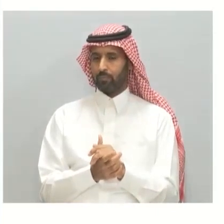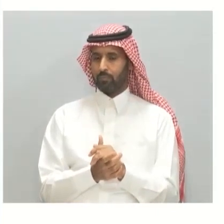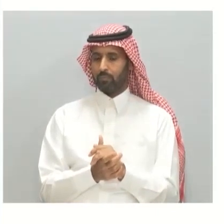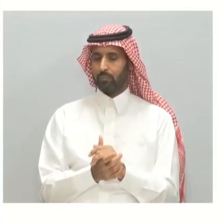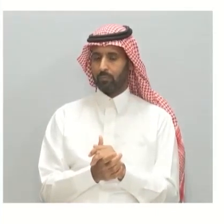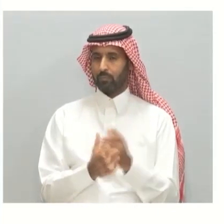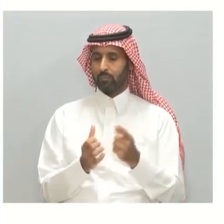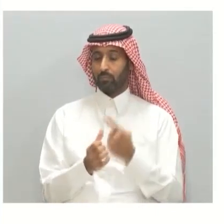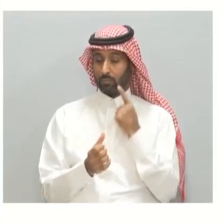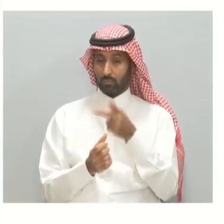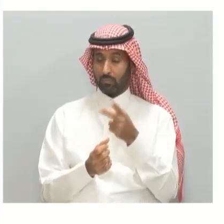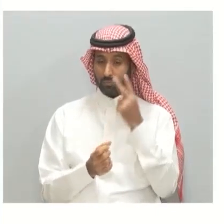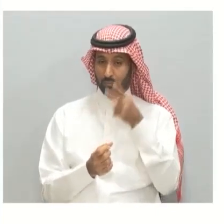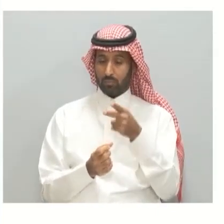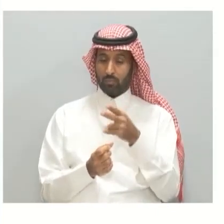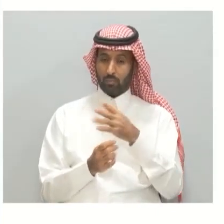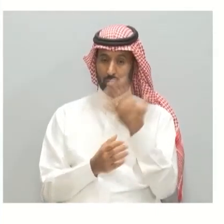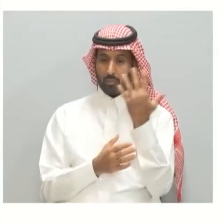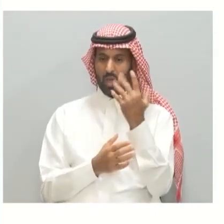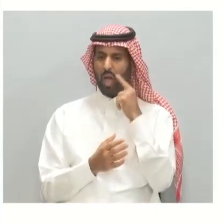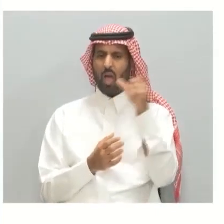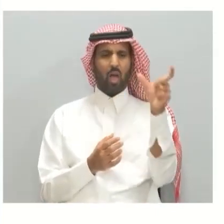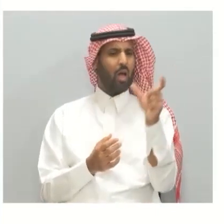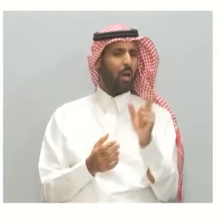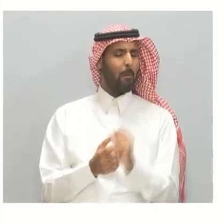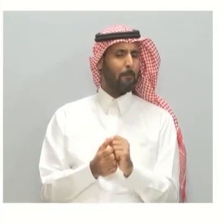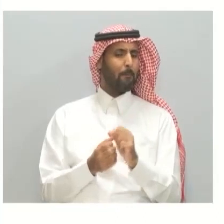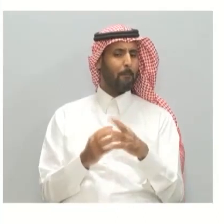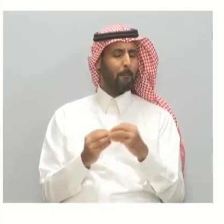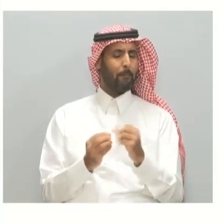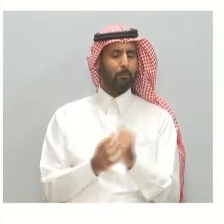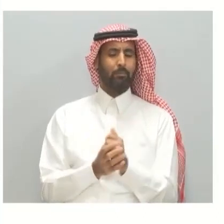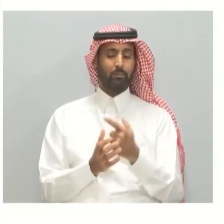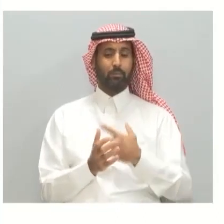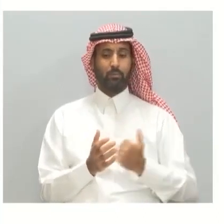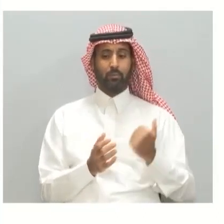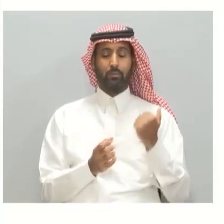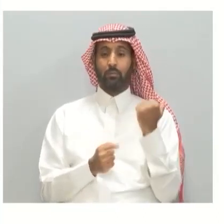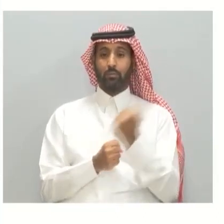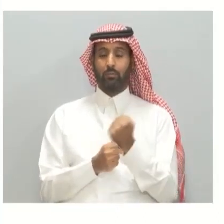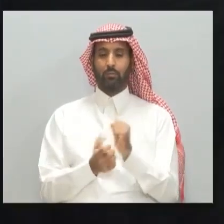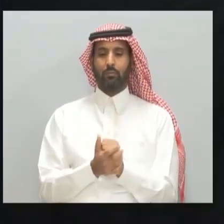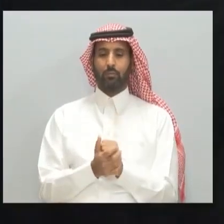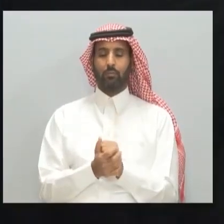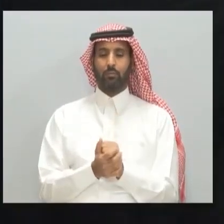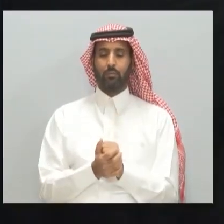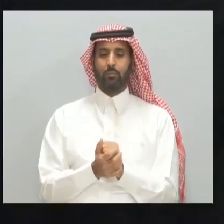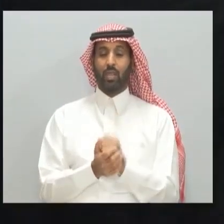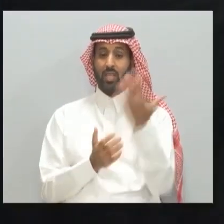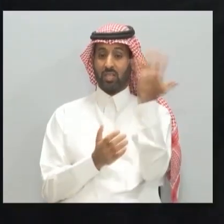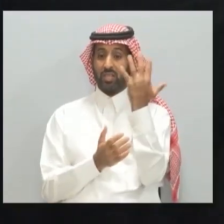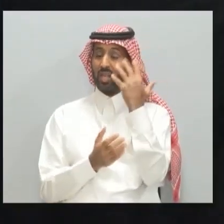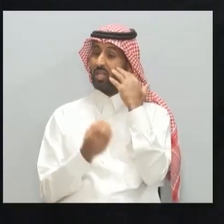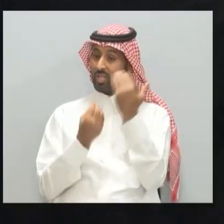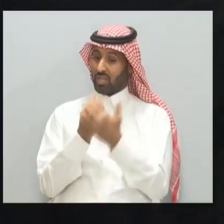first paragraph, you can find a wonderful term here for that can describe the arborist, that he is a tree